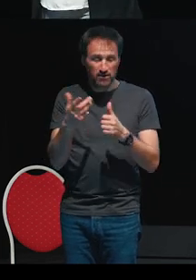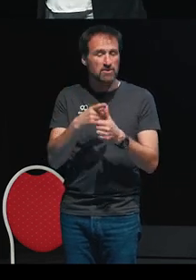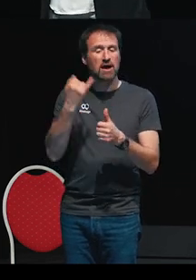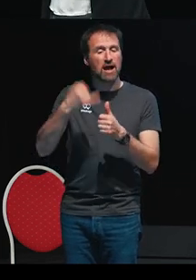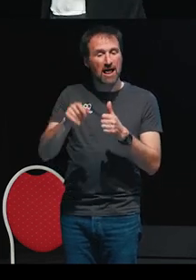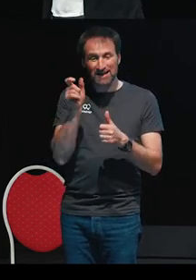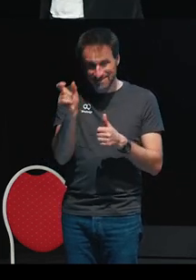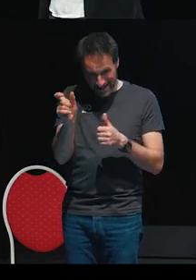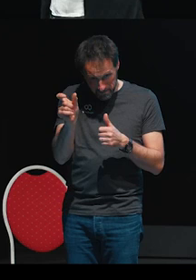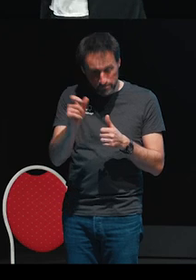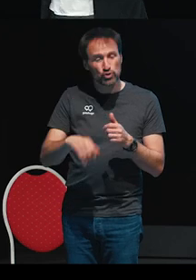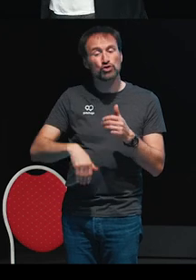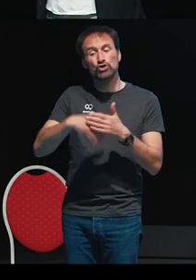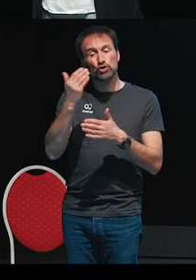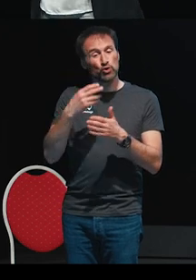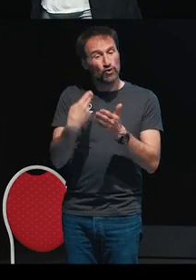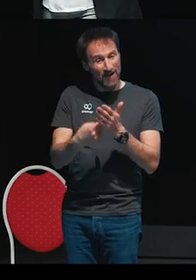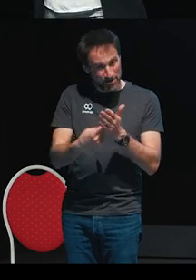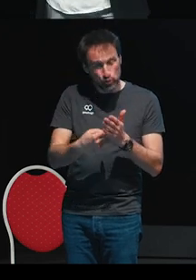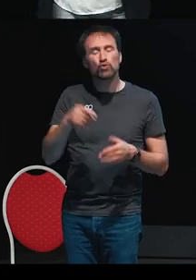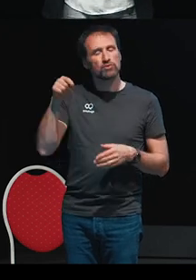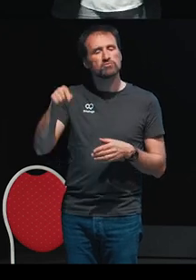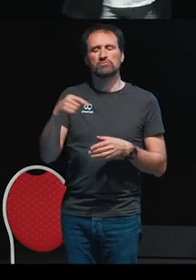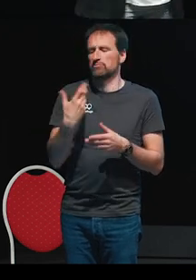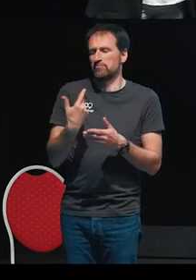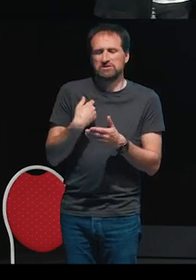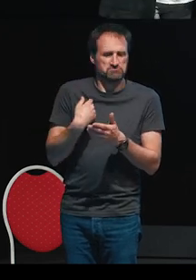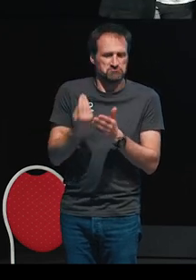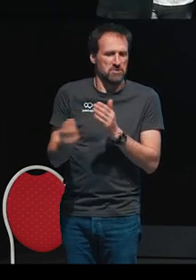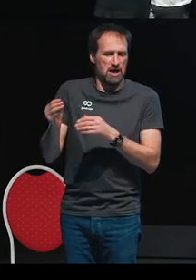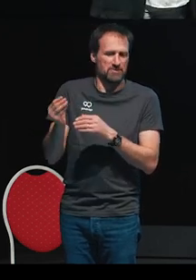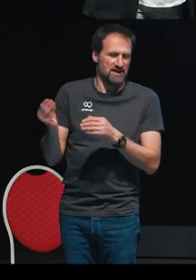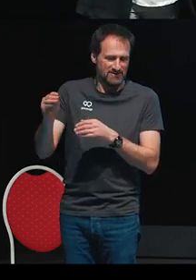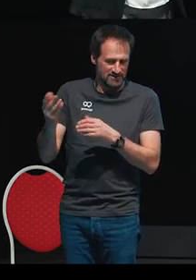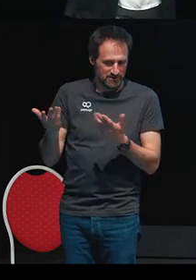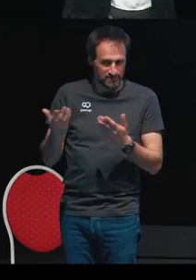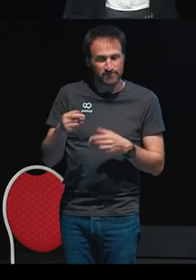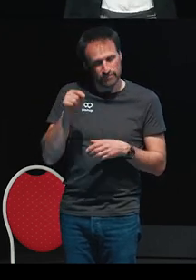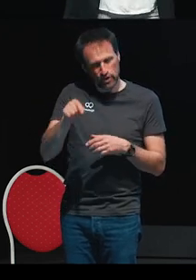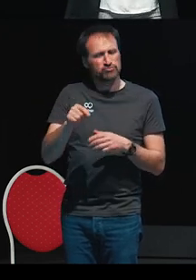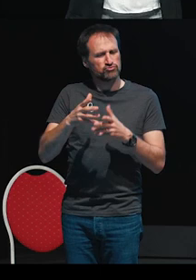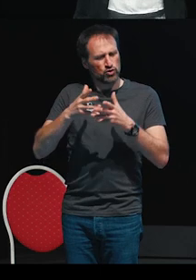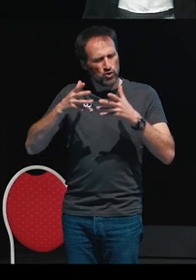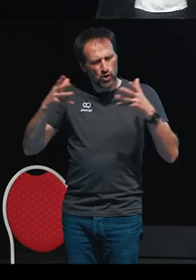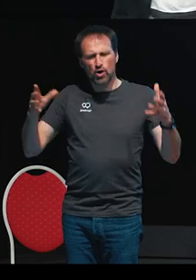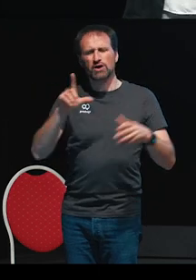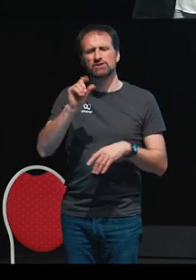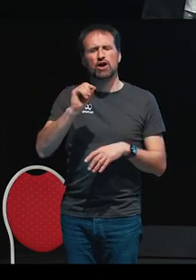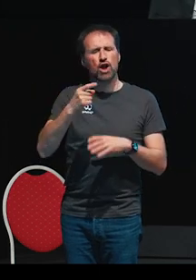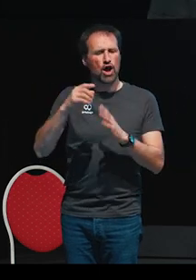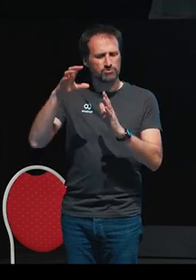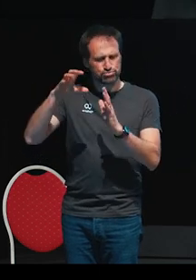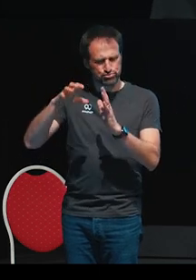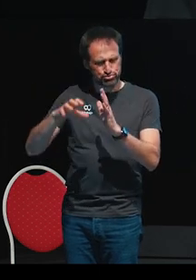new value would be the value that I'm updating. So I have a huge log, and all of the events in that